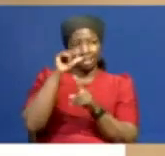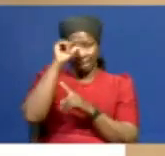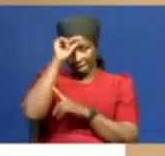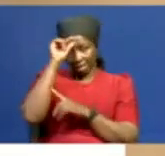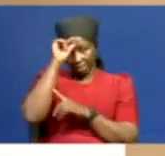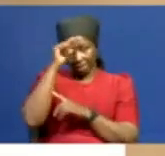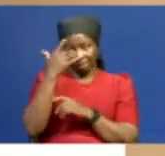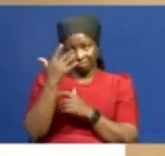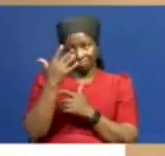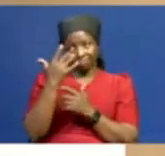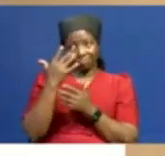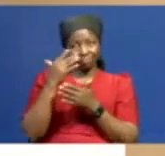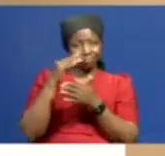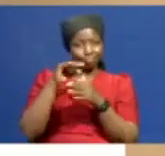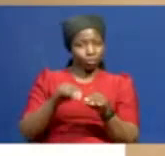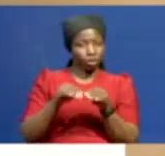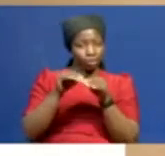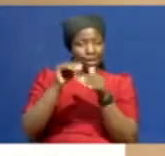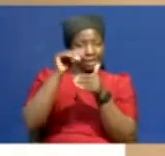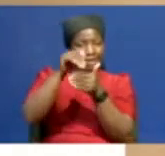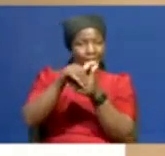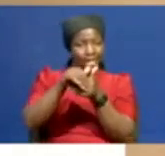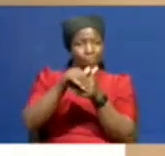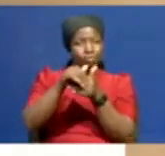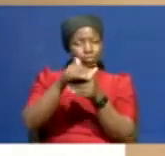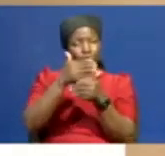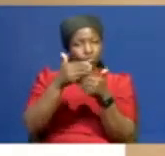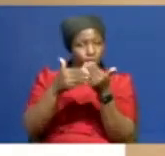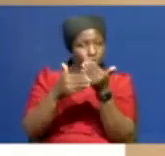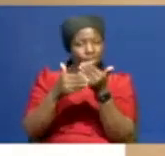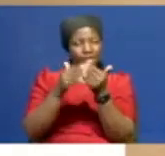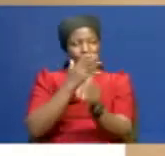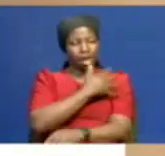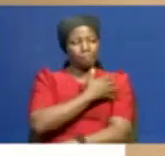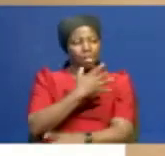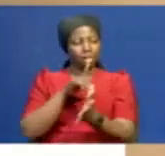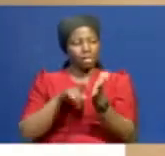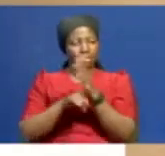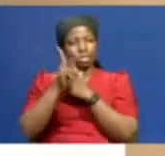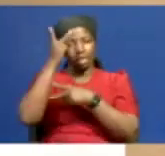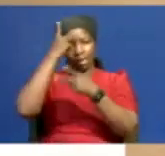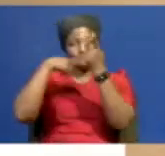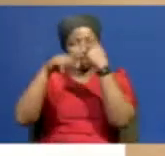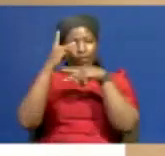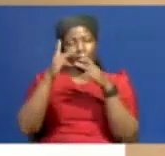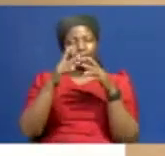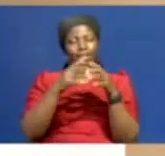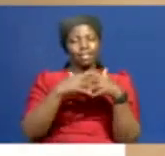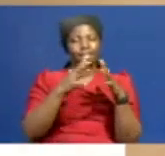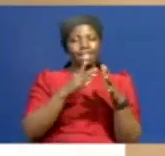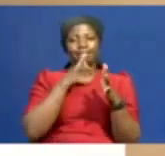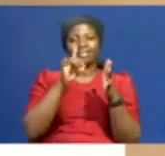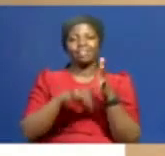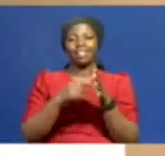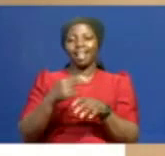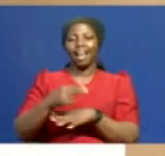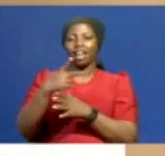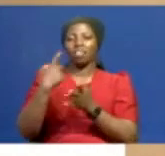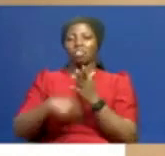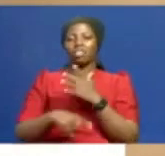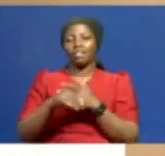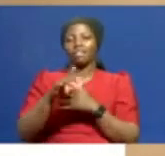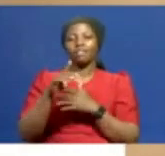internship programs to build capacity within the profession. Engineers say the high cost of learning and limited job